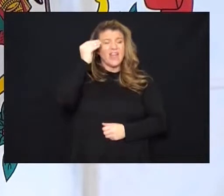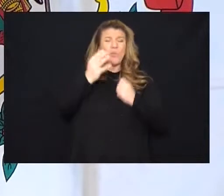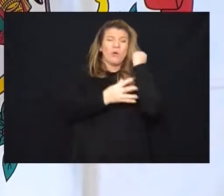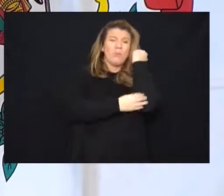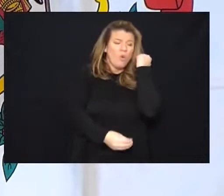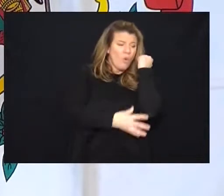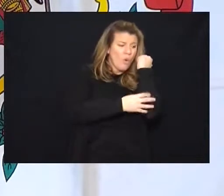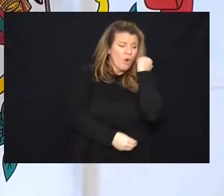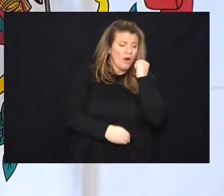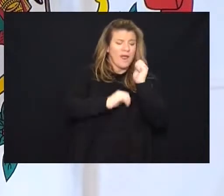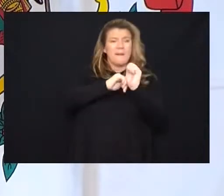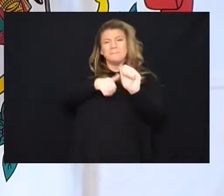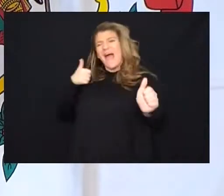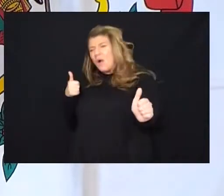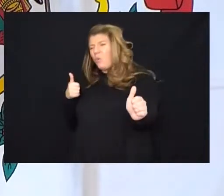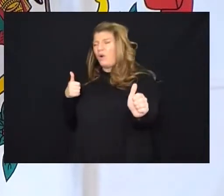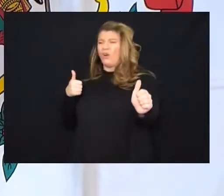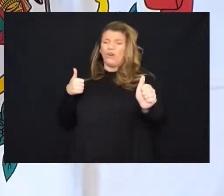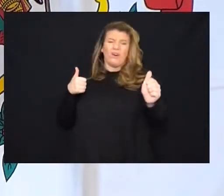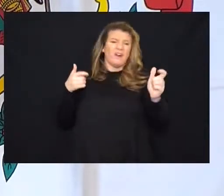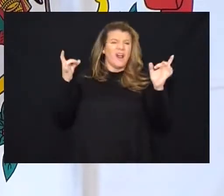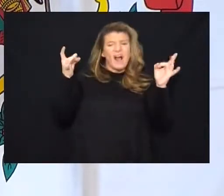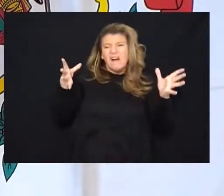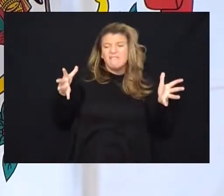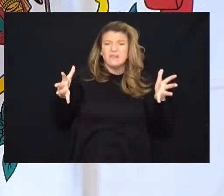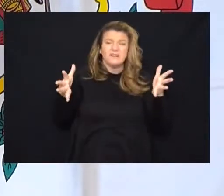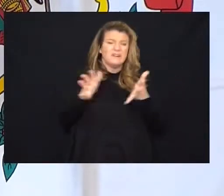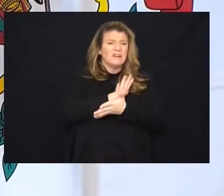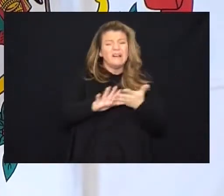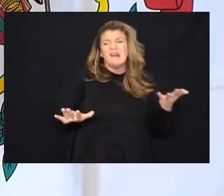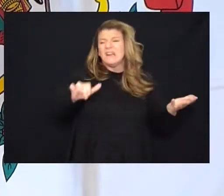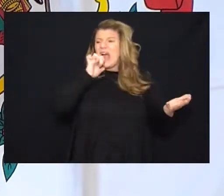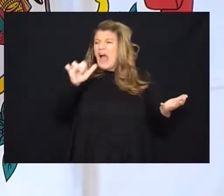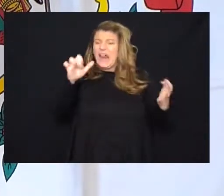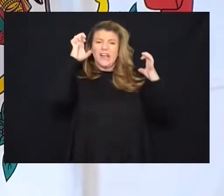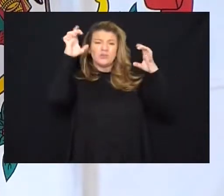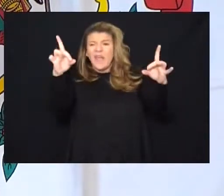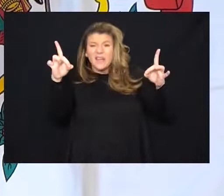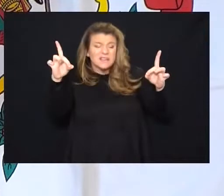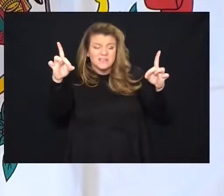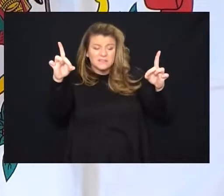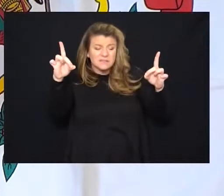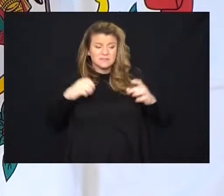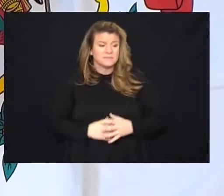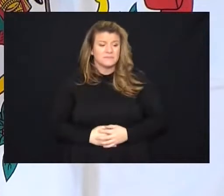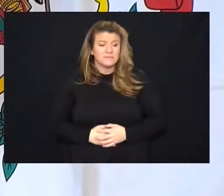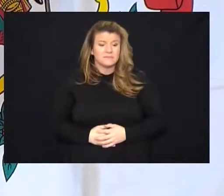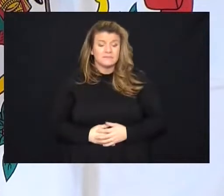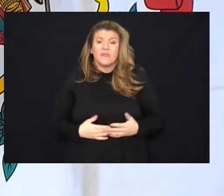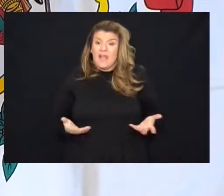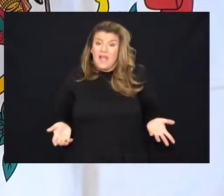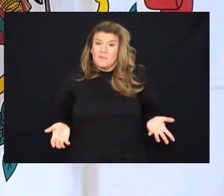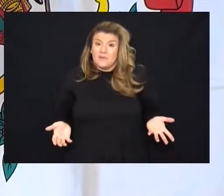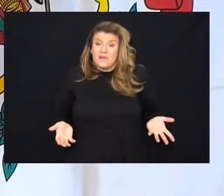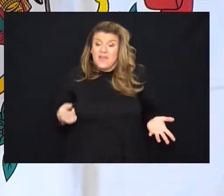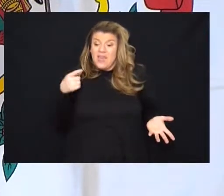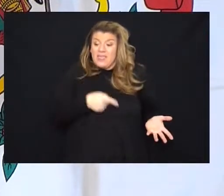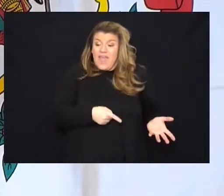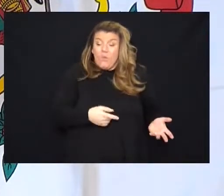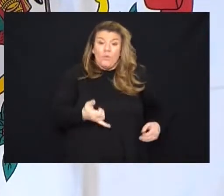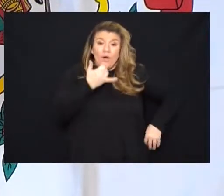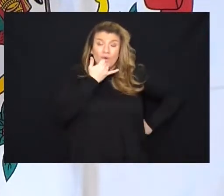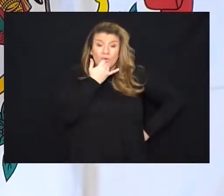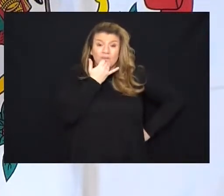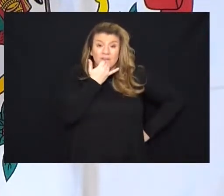and dingy and whatever it may be, not educated. You know, absolutely, they were so